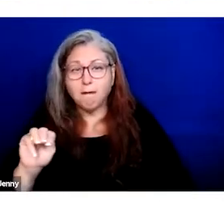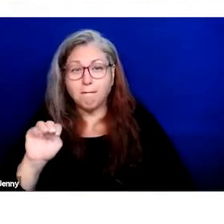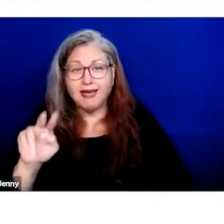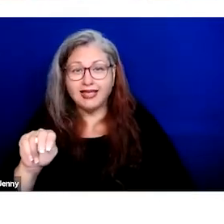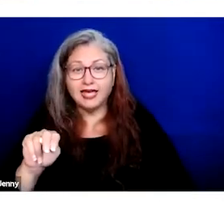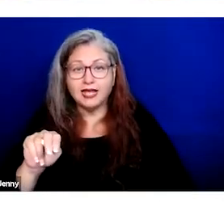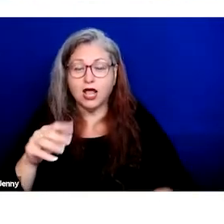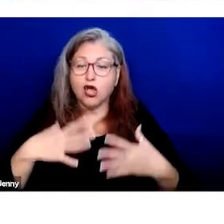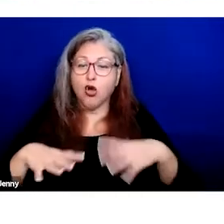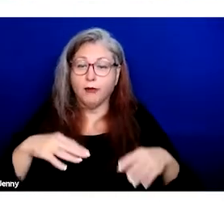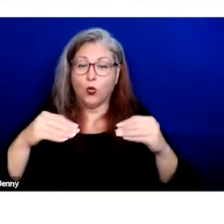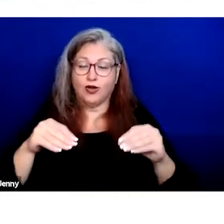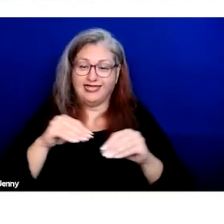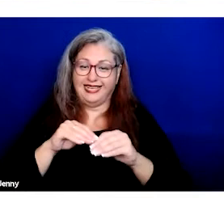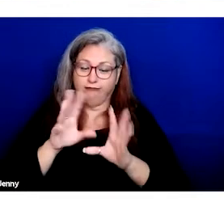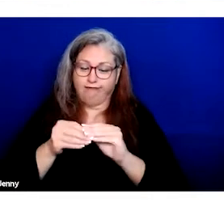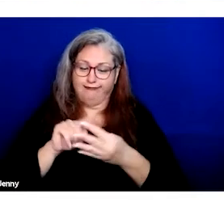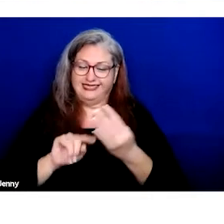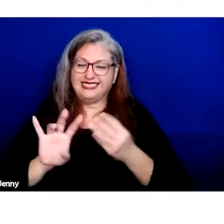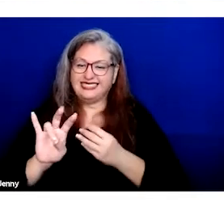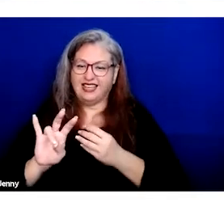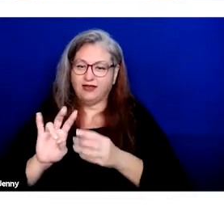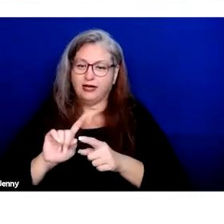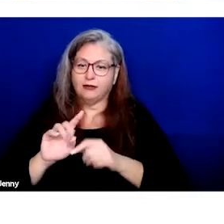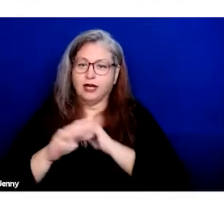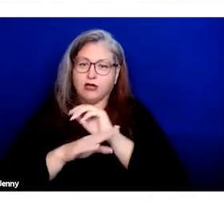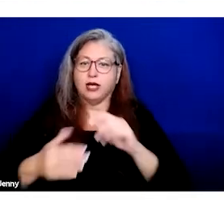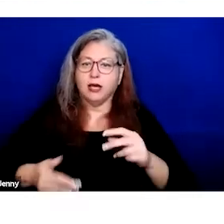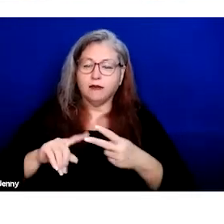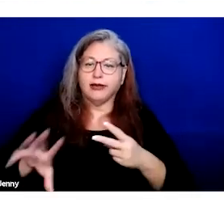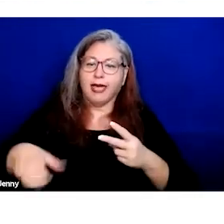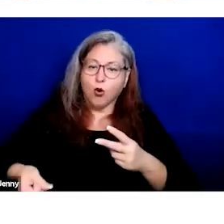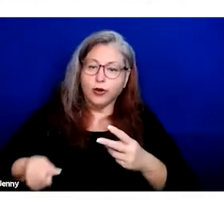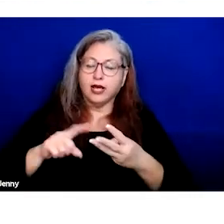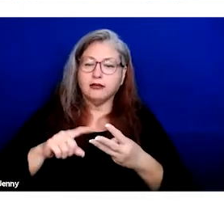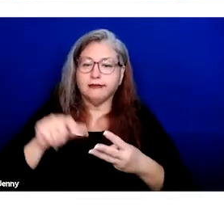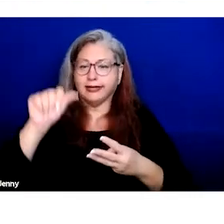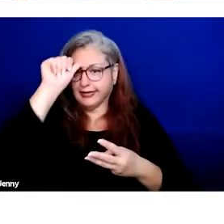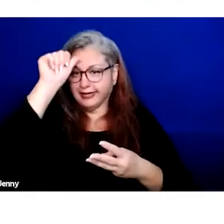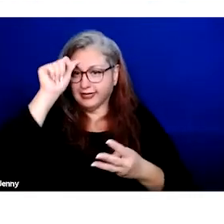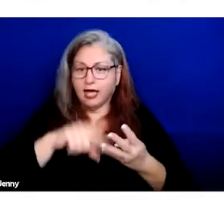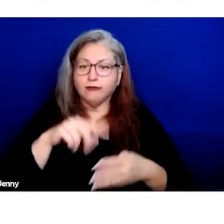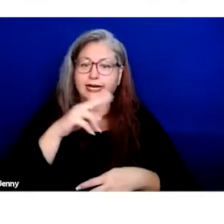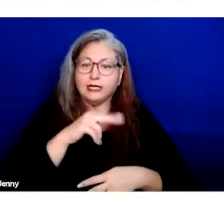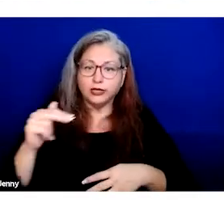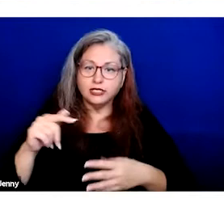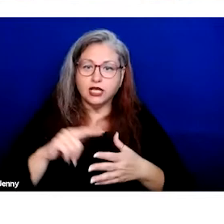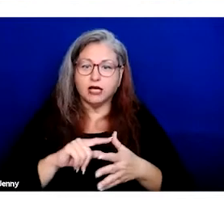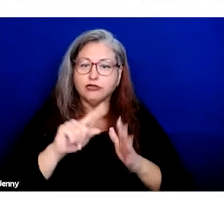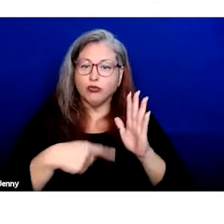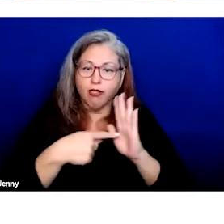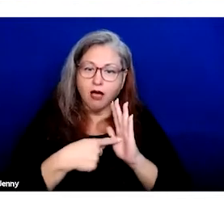workers in just 7 countries, Bangladesh, Cambodia, India, Indonesia, Sri